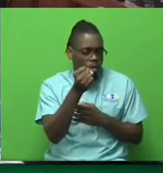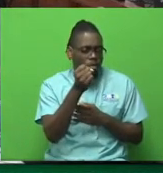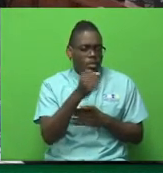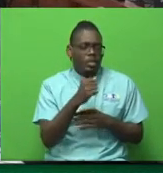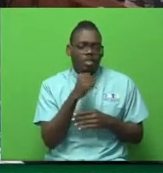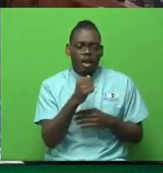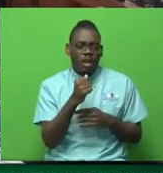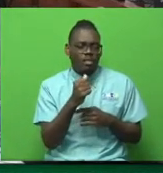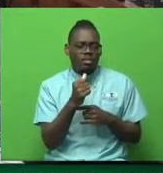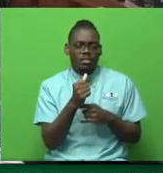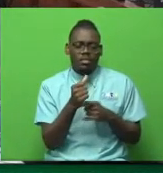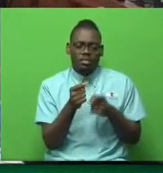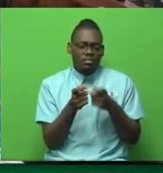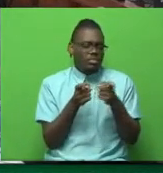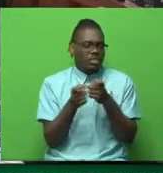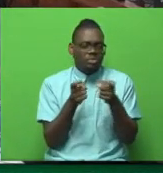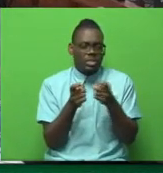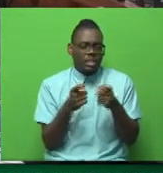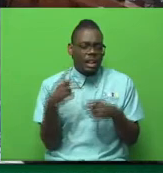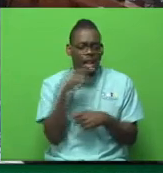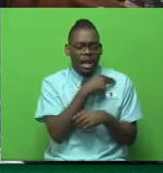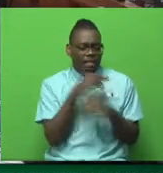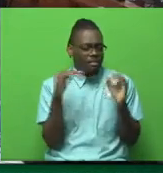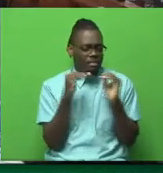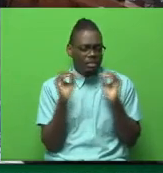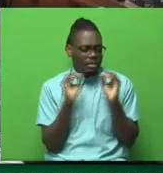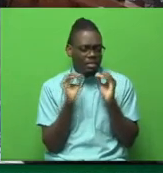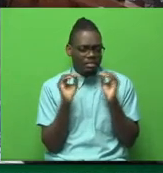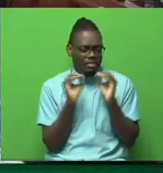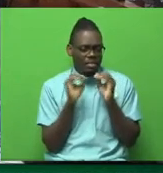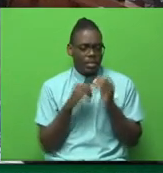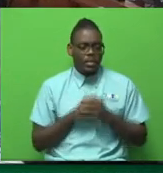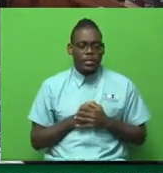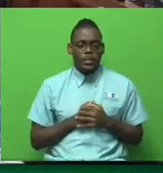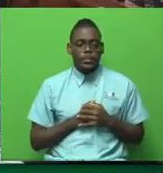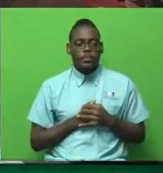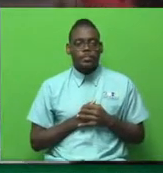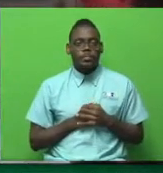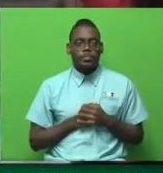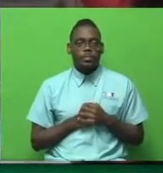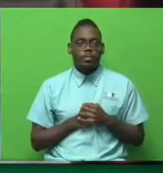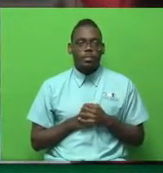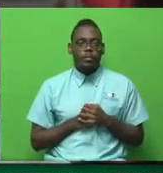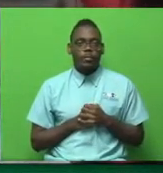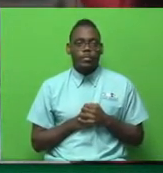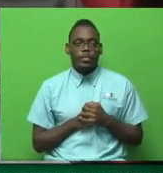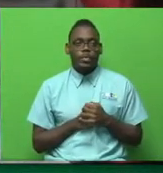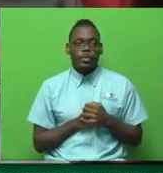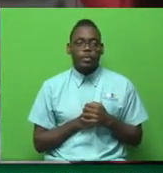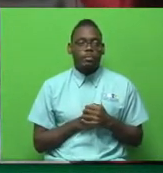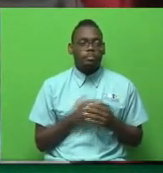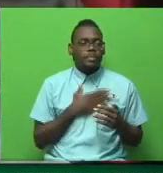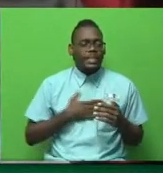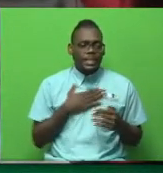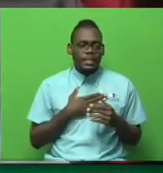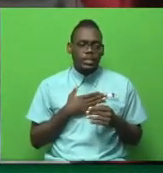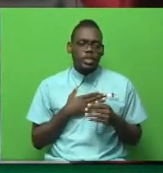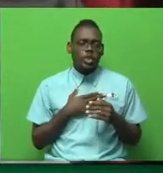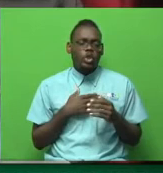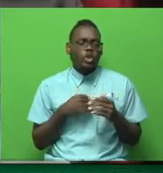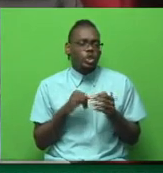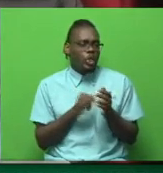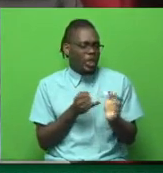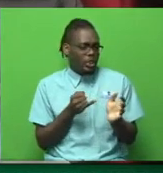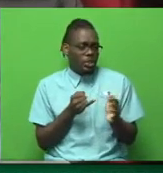it's all no lies no no first of all industry track that that last term the last sorry I told the one